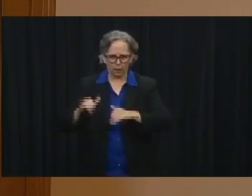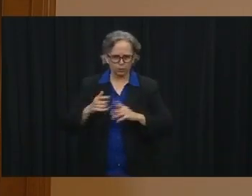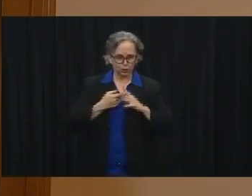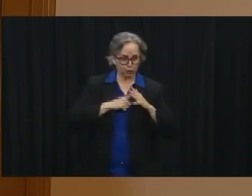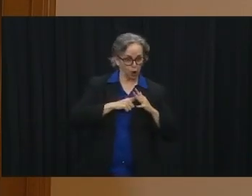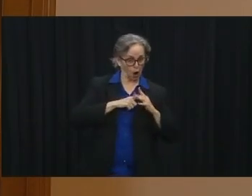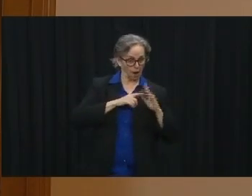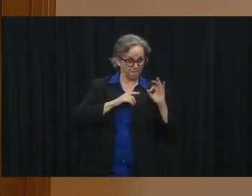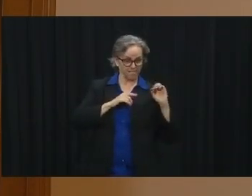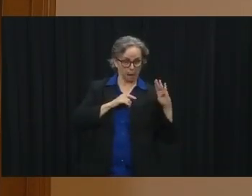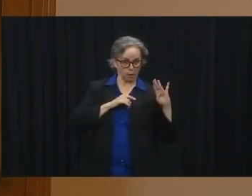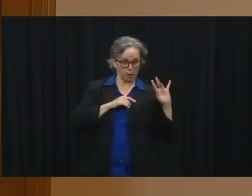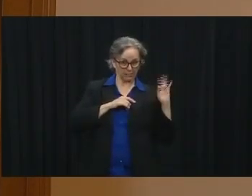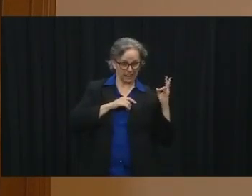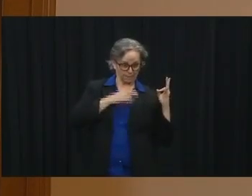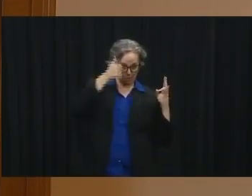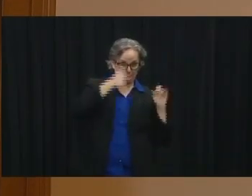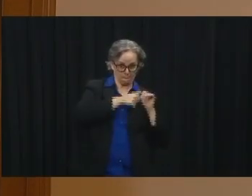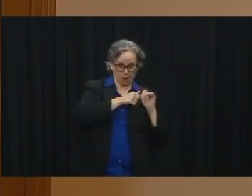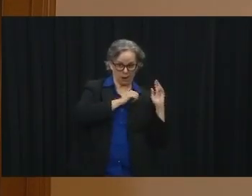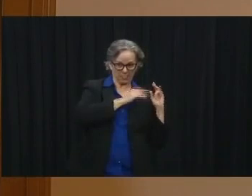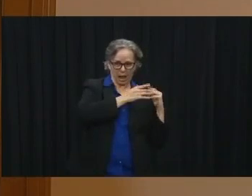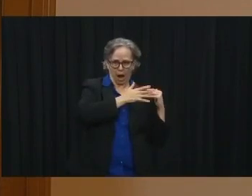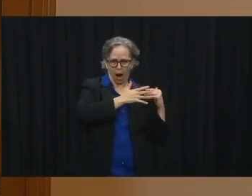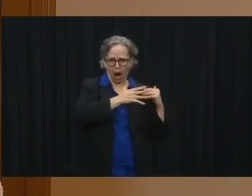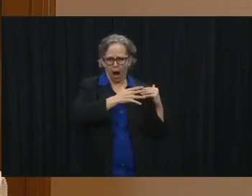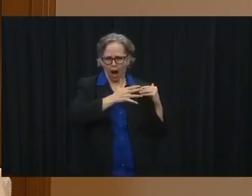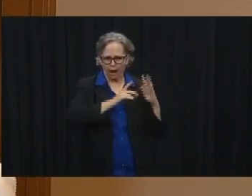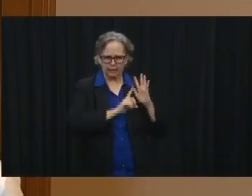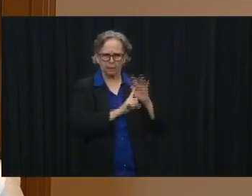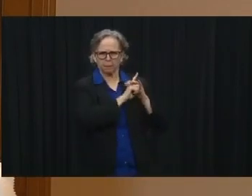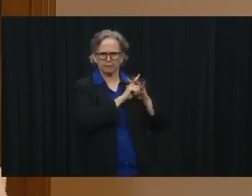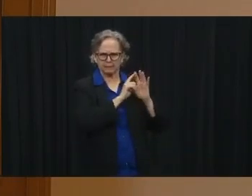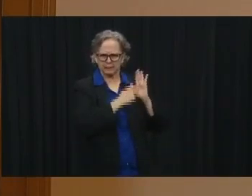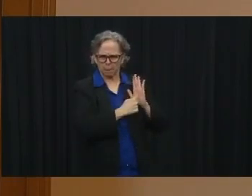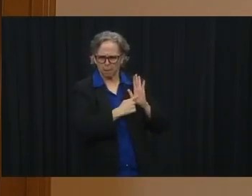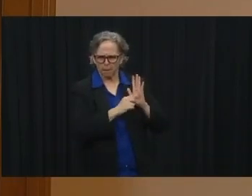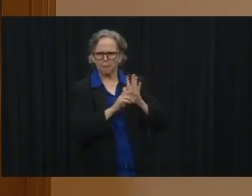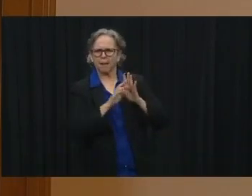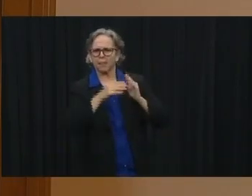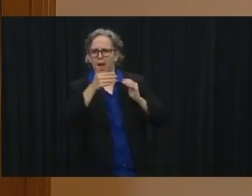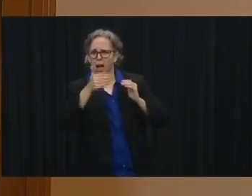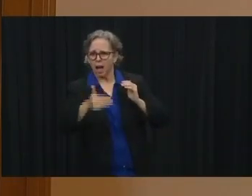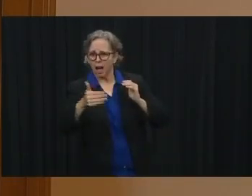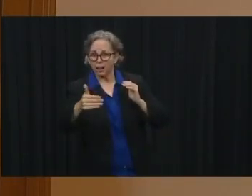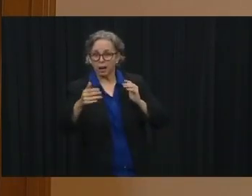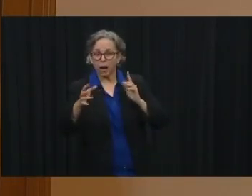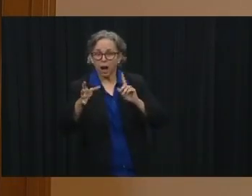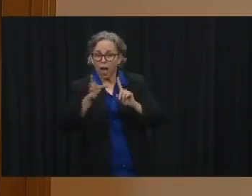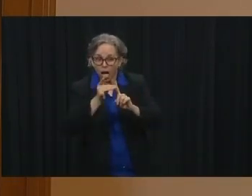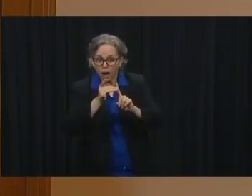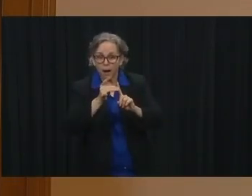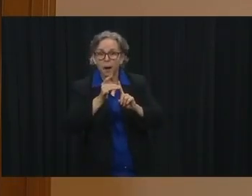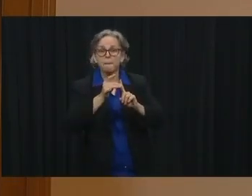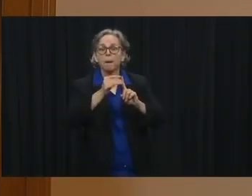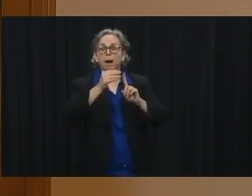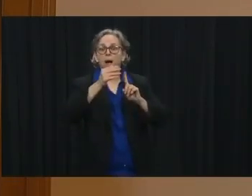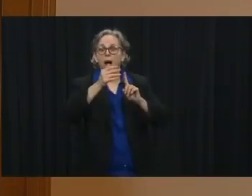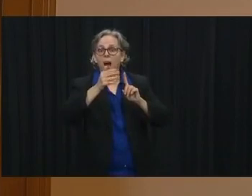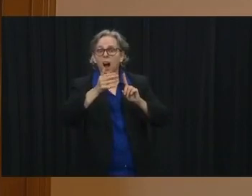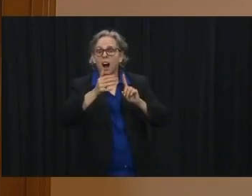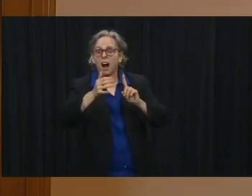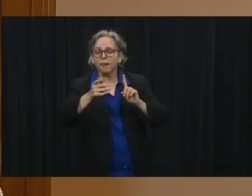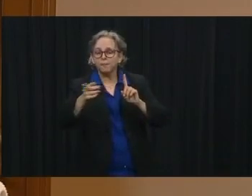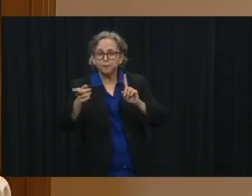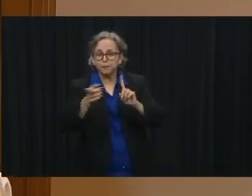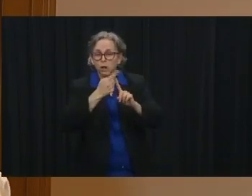from the onset of symptoms as the cases come. So it's not just the cases, remember, but asking people when they really